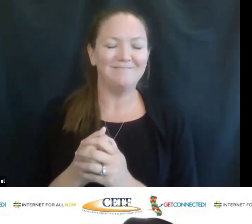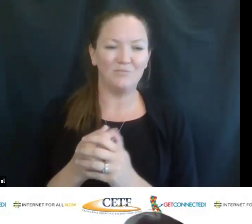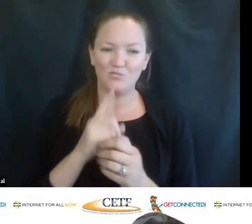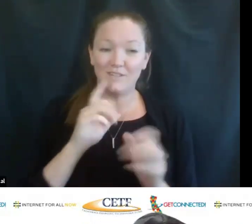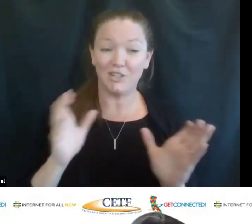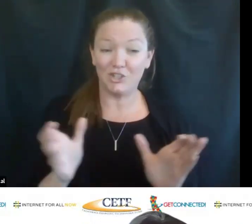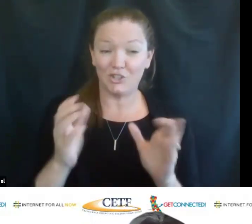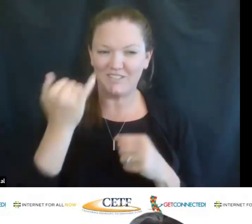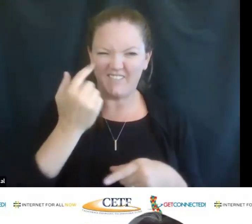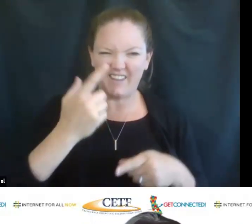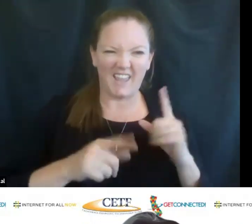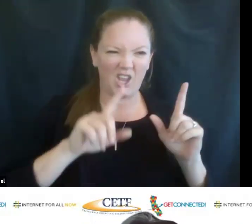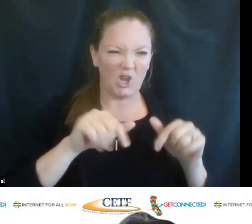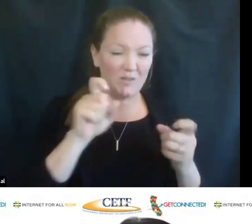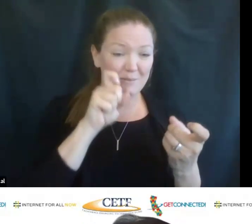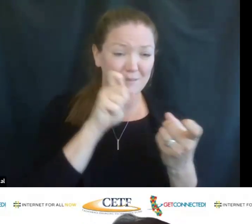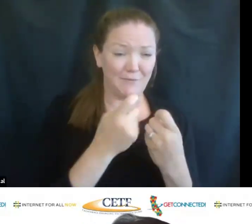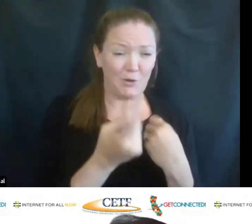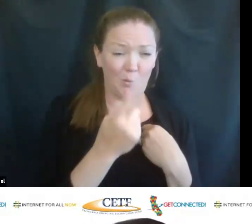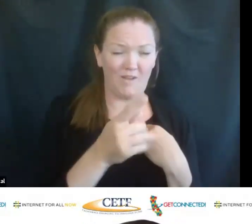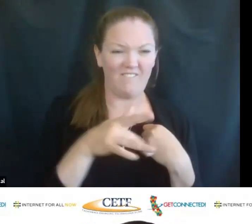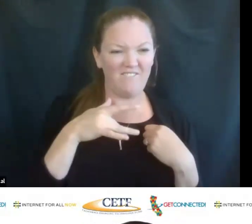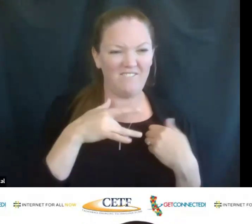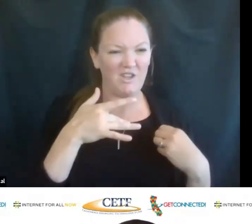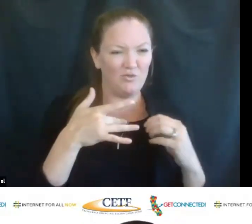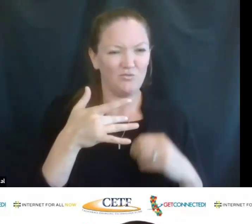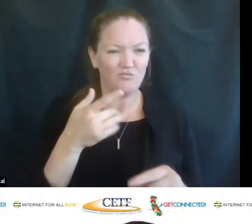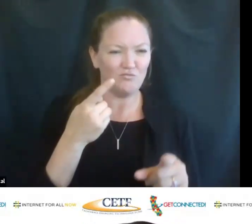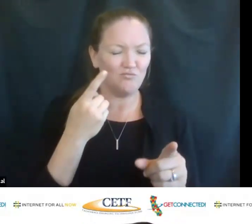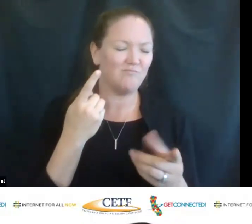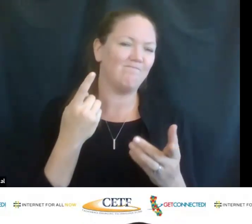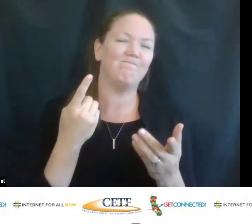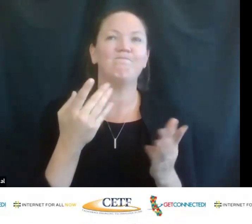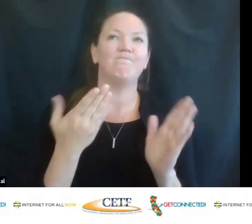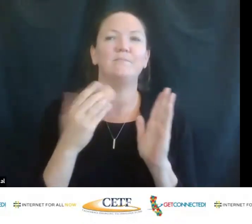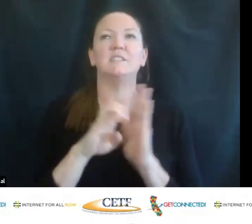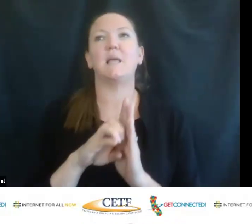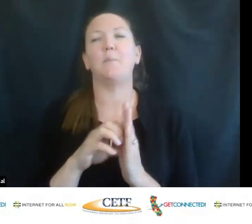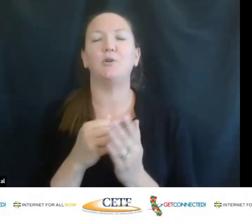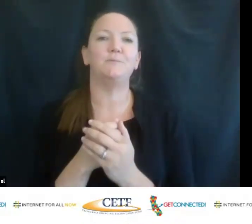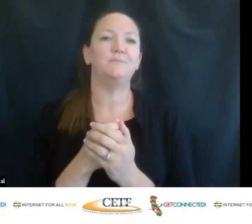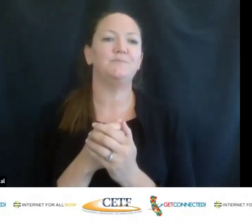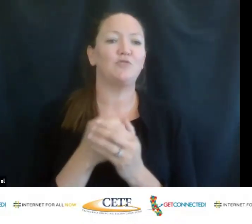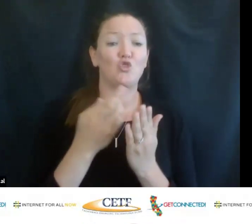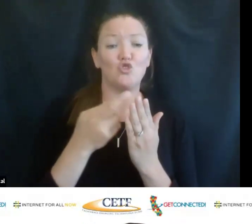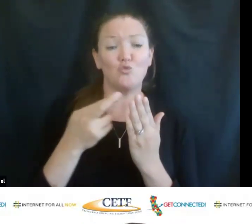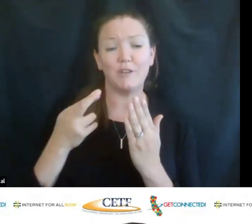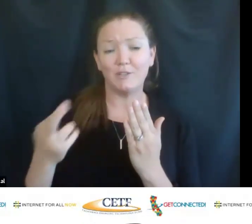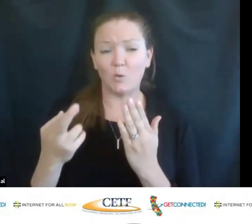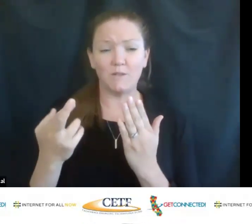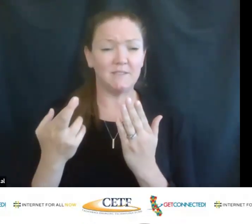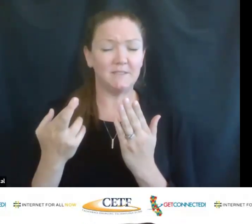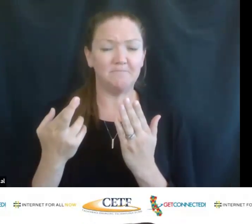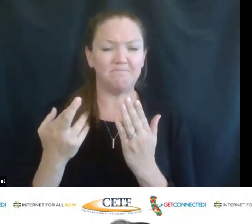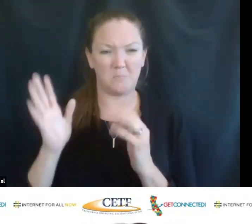if you can't go to one that might be, for example, all of the resources that you